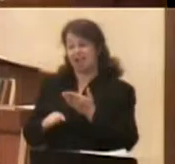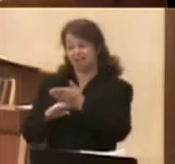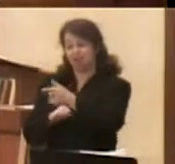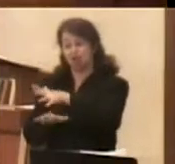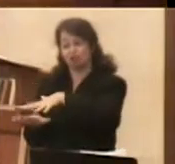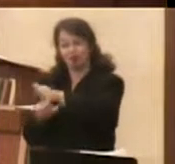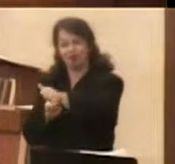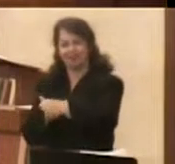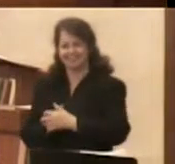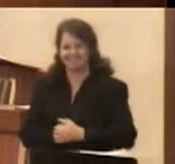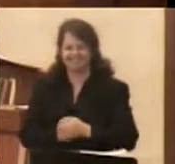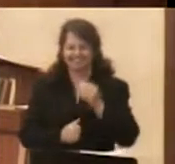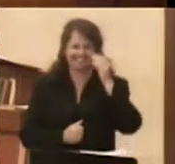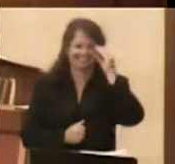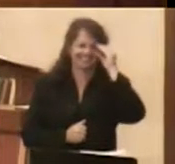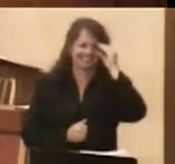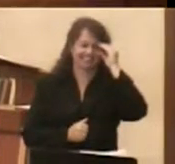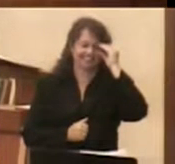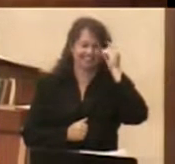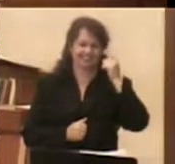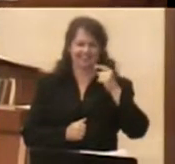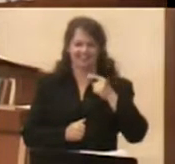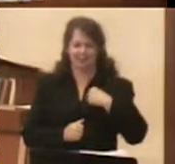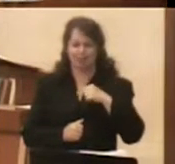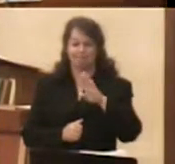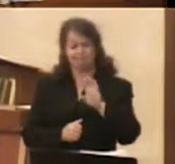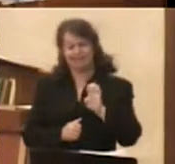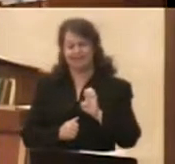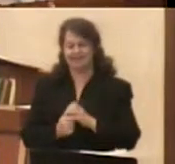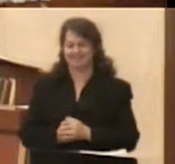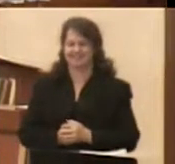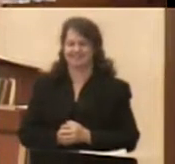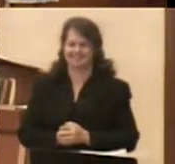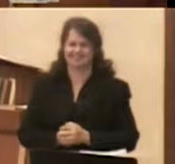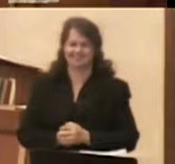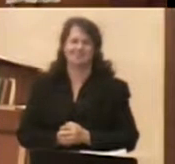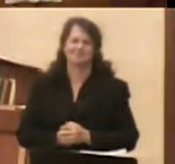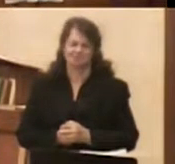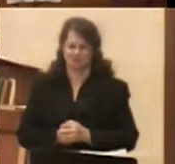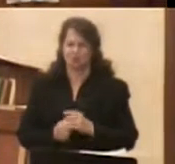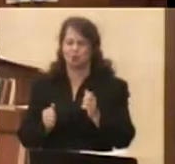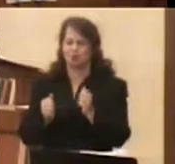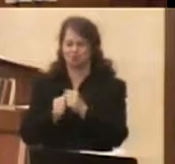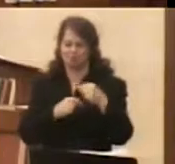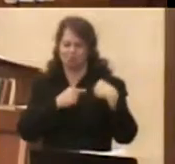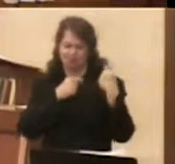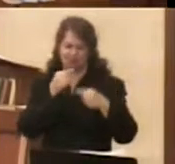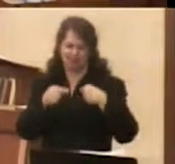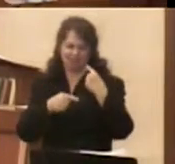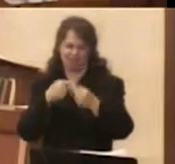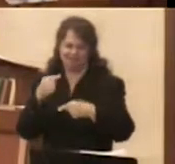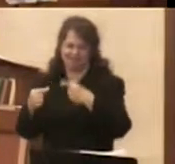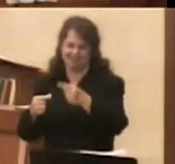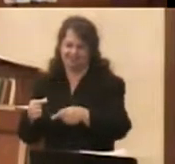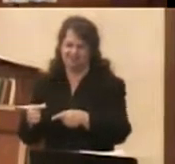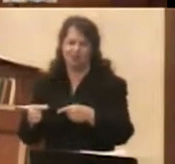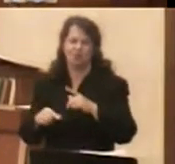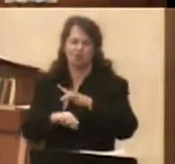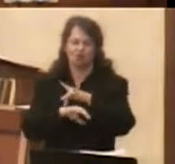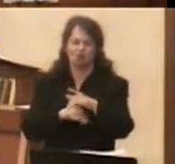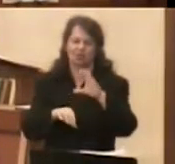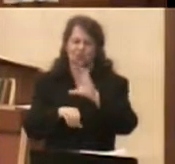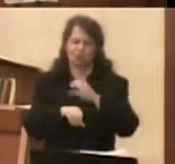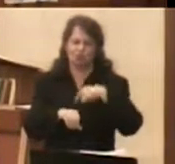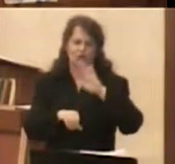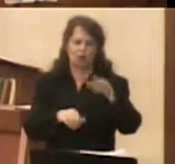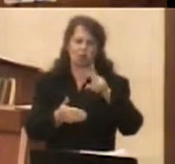And so it is with the church. We continue to be one generation in the midst of many. The early church we'll read about in Revelation,